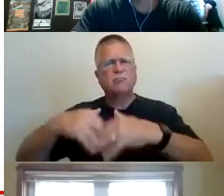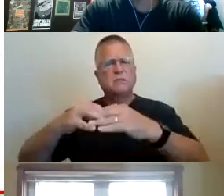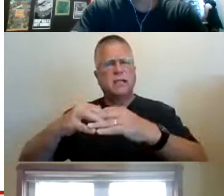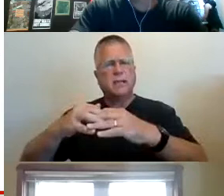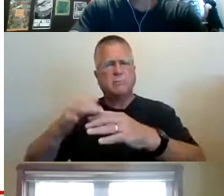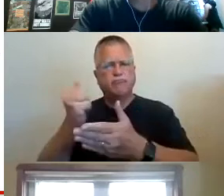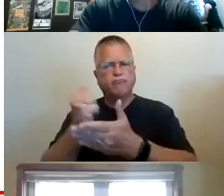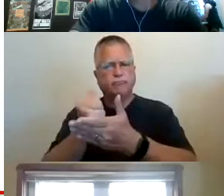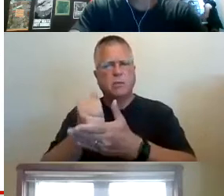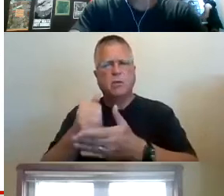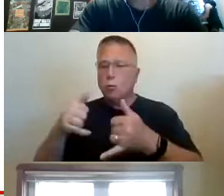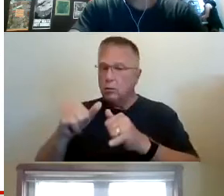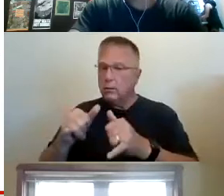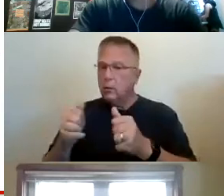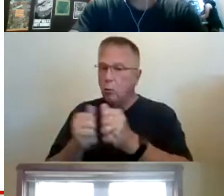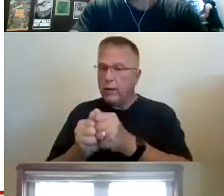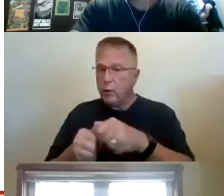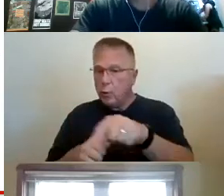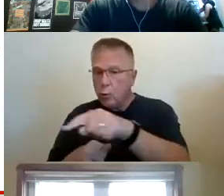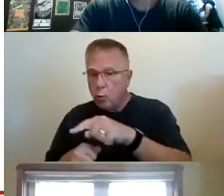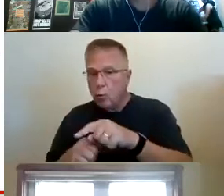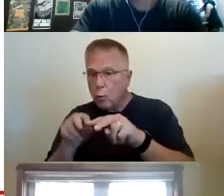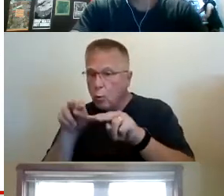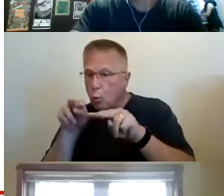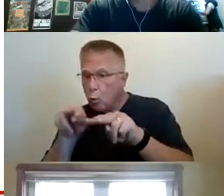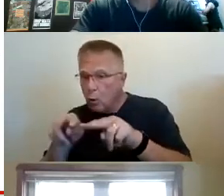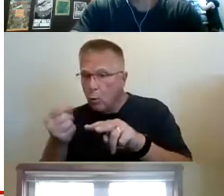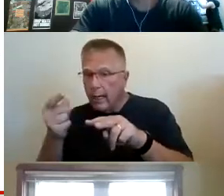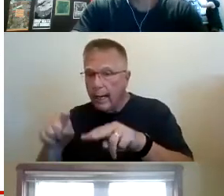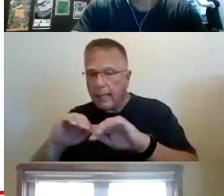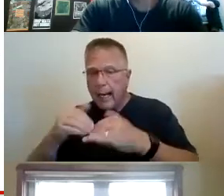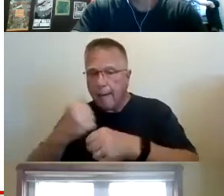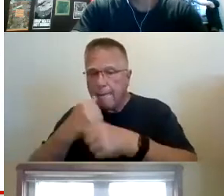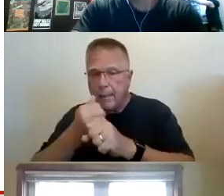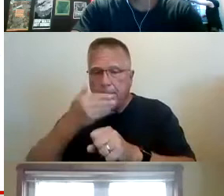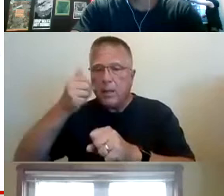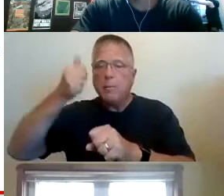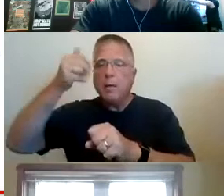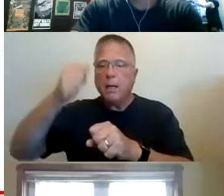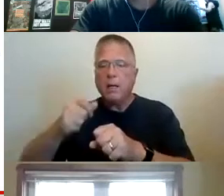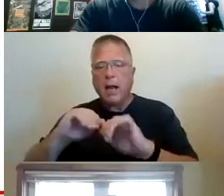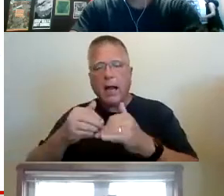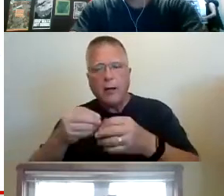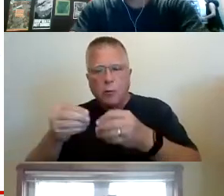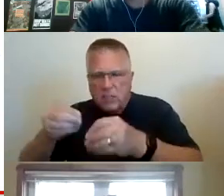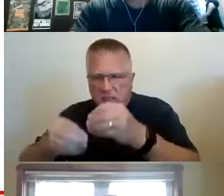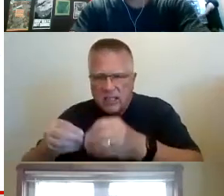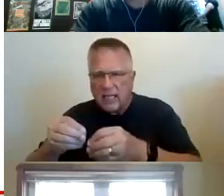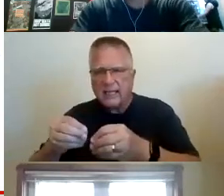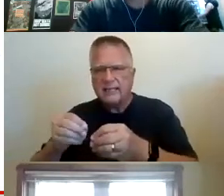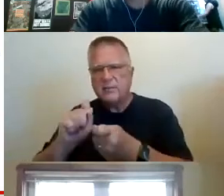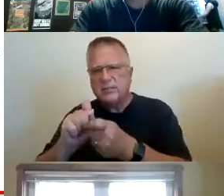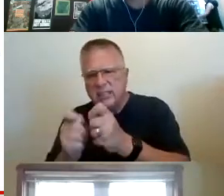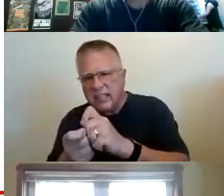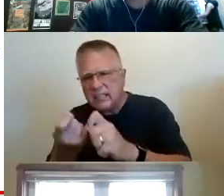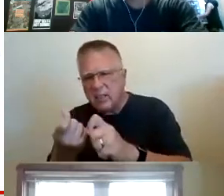with you looking at, you know, what happened, how can we improve it, what needs to be adjusted, what needs to be amended or